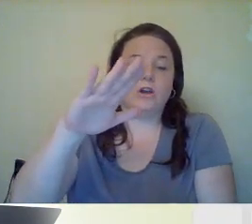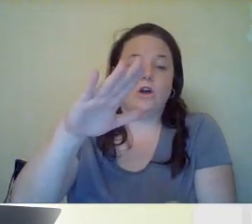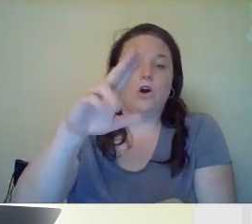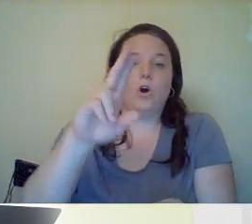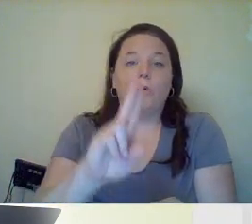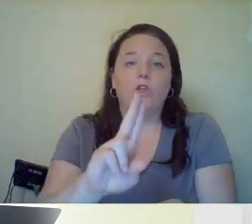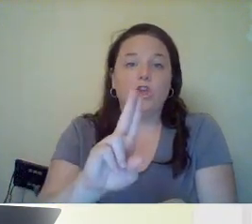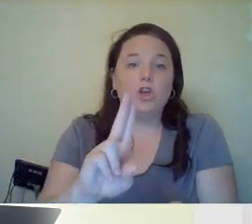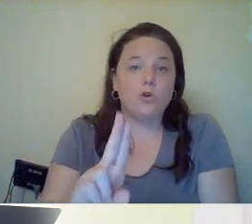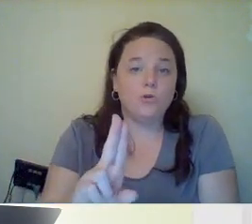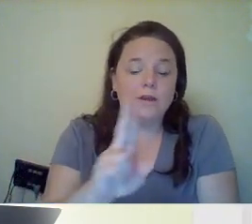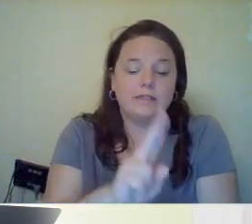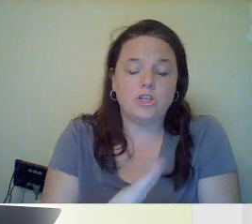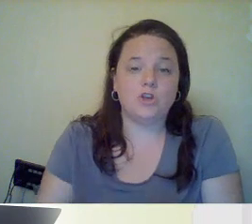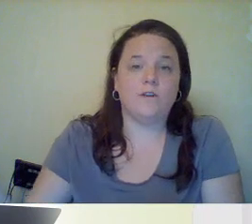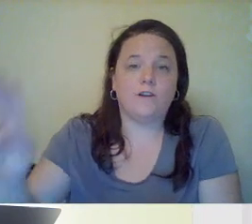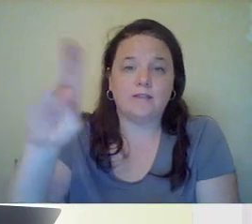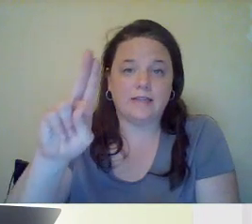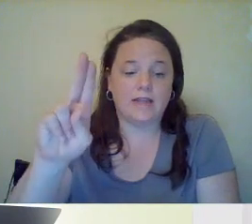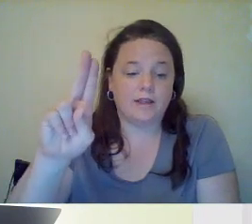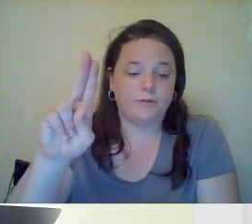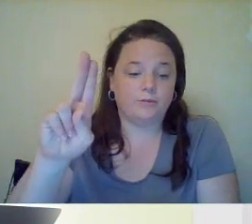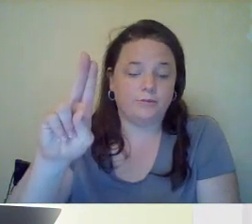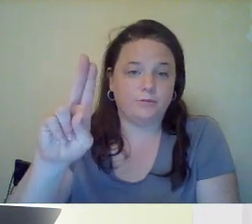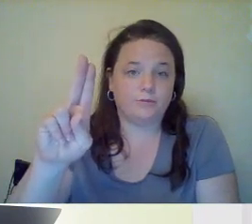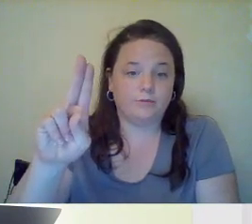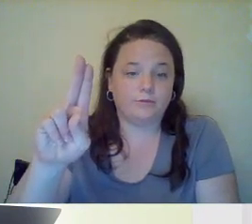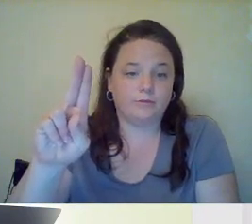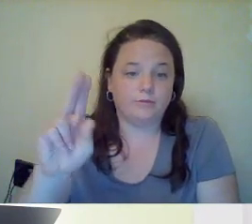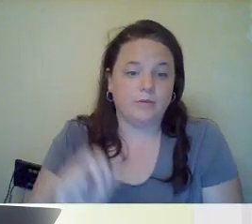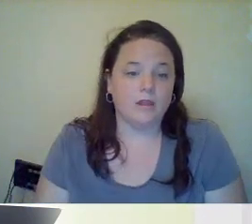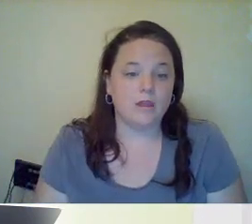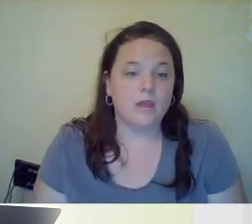College, or with a U, it's university.